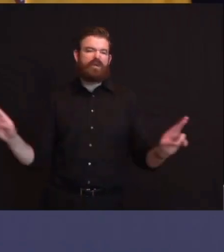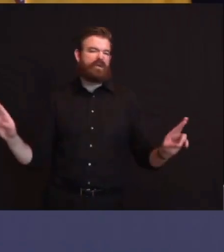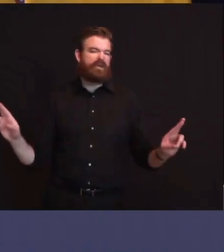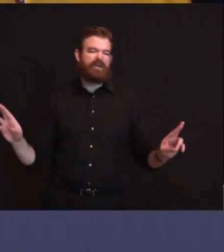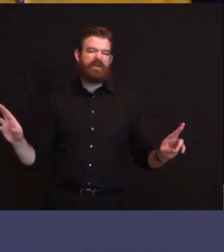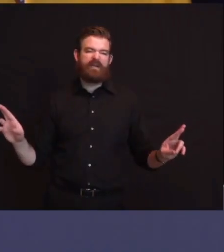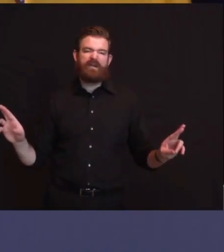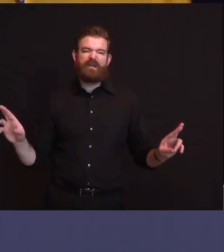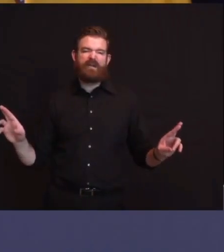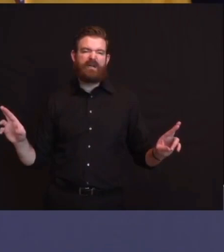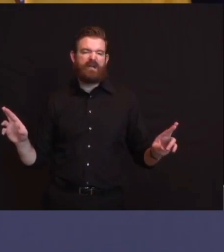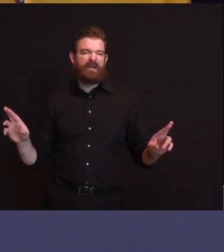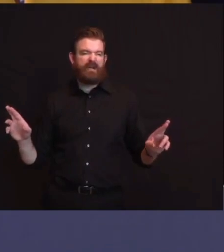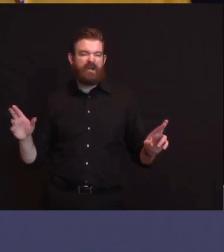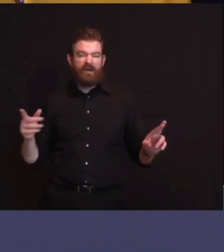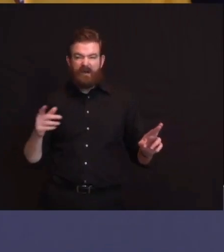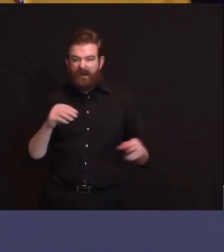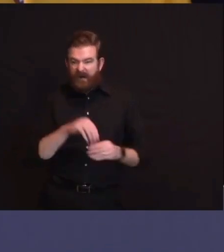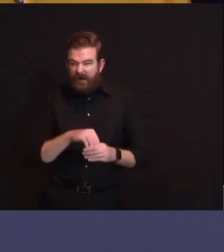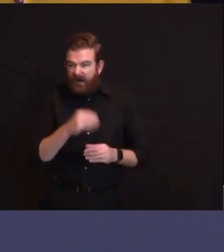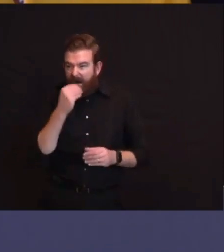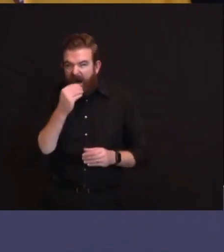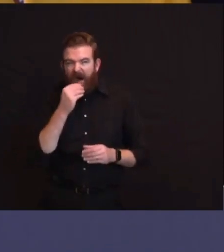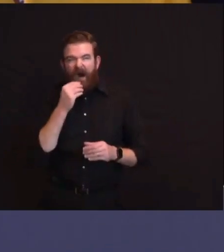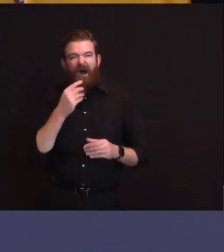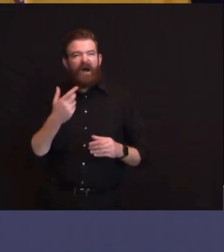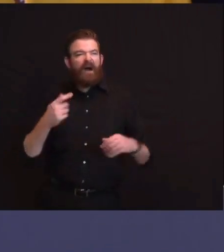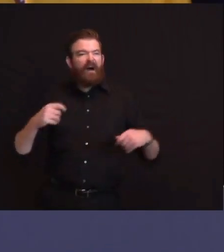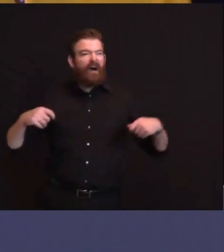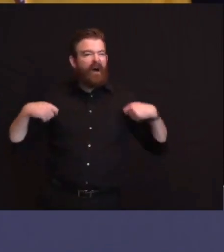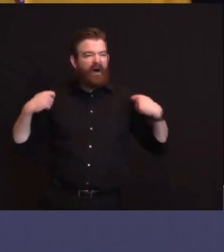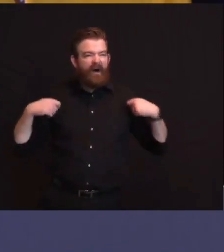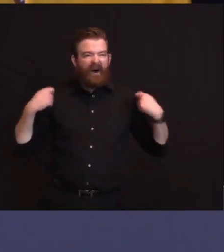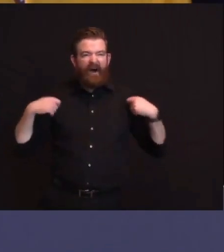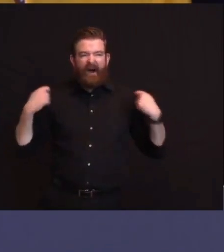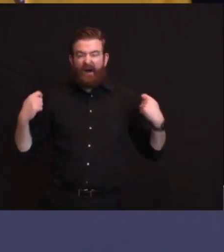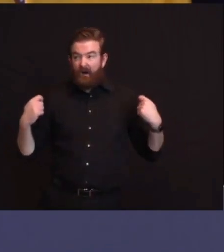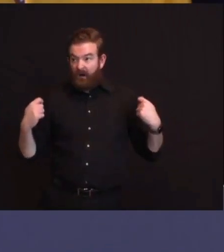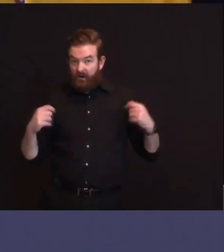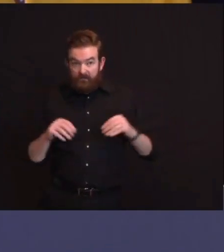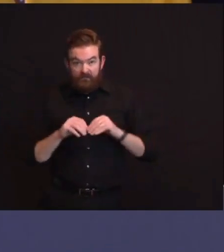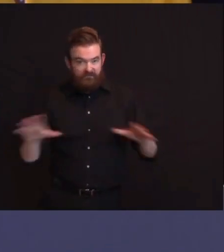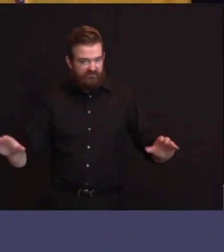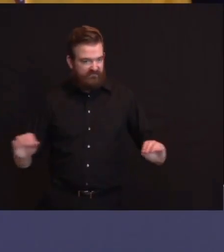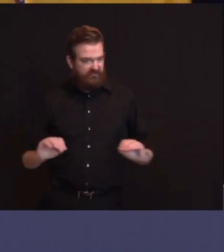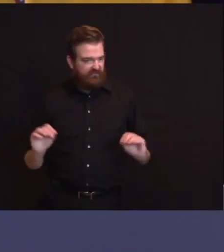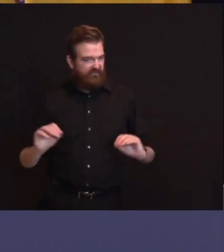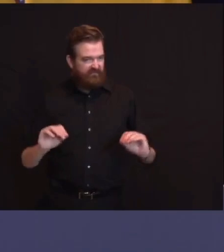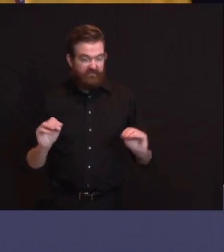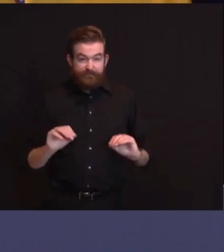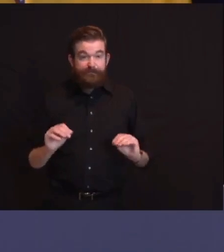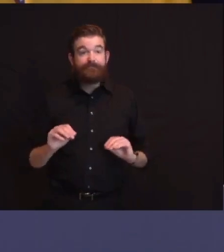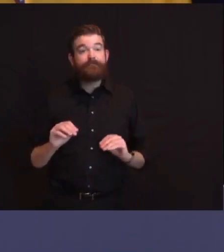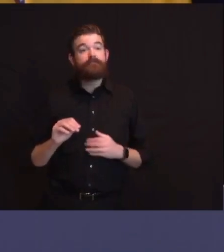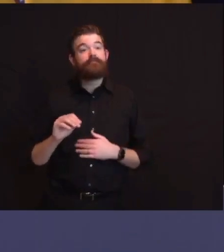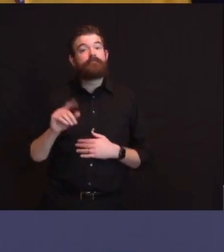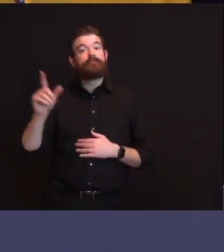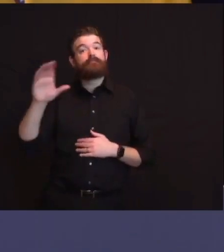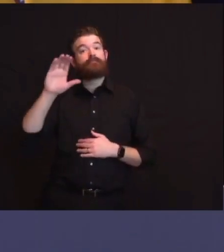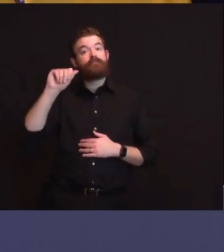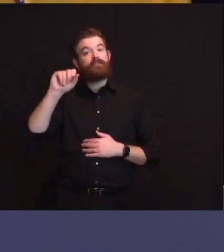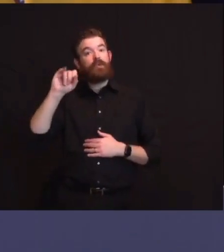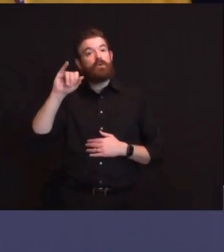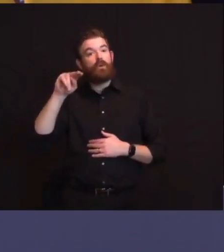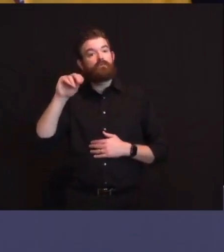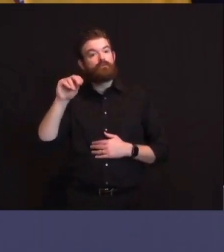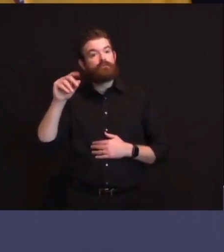indoor gyms, indoor entertainment, and in particular in indoor dining, as you can imagine, with the casino leadership yesterday, that was